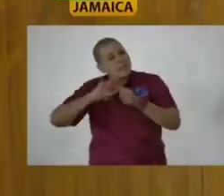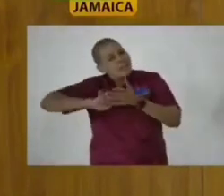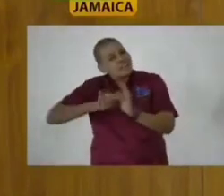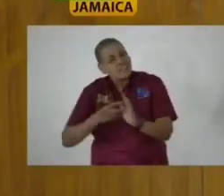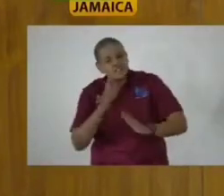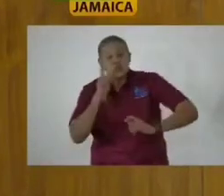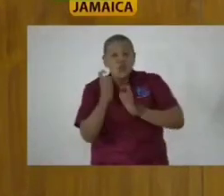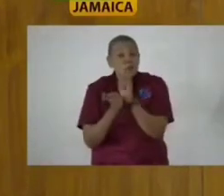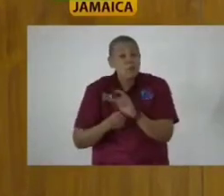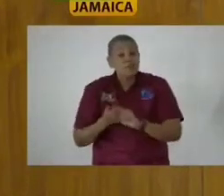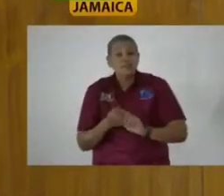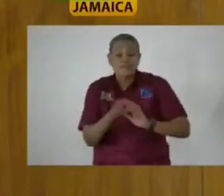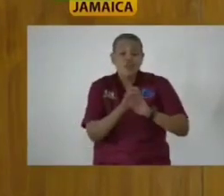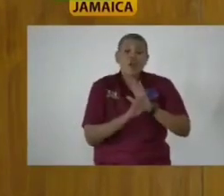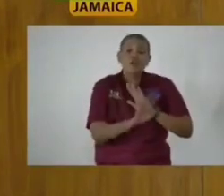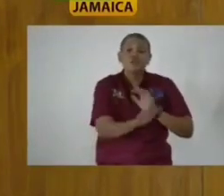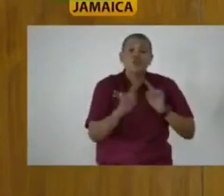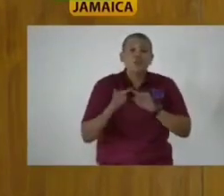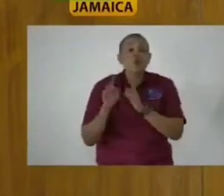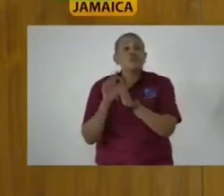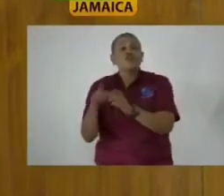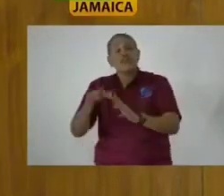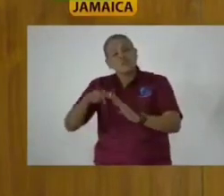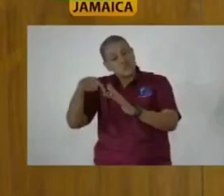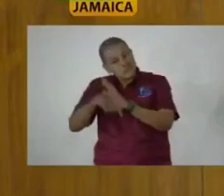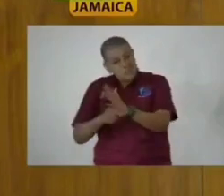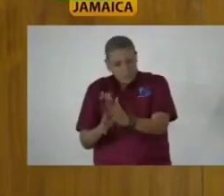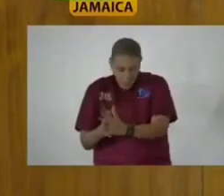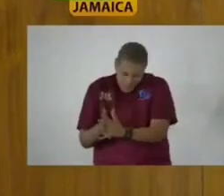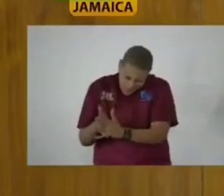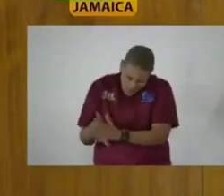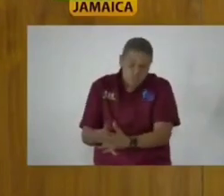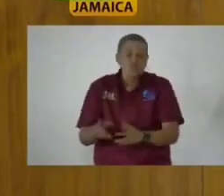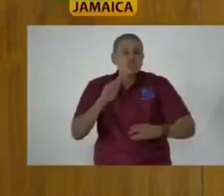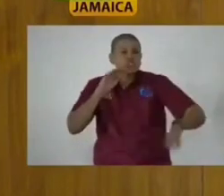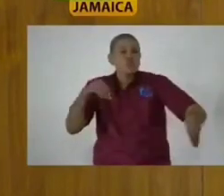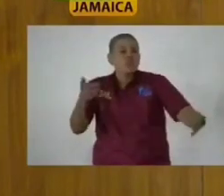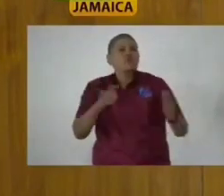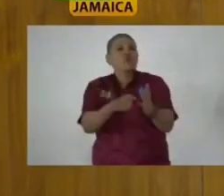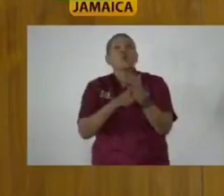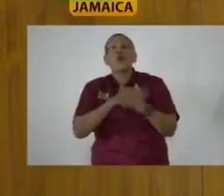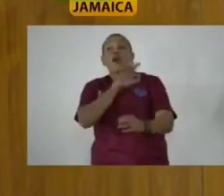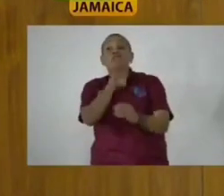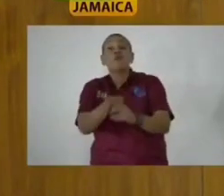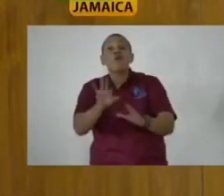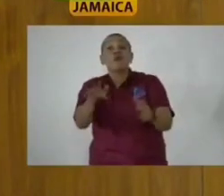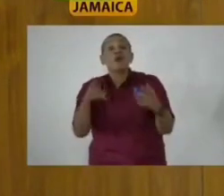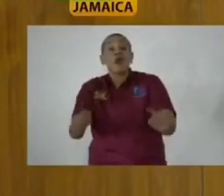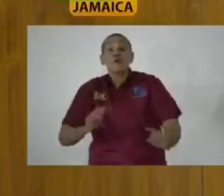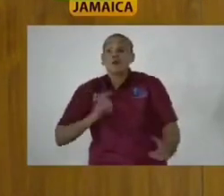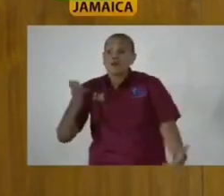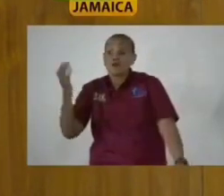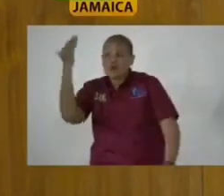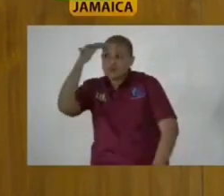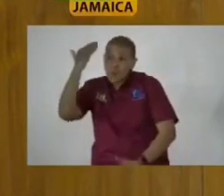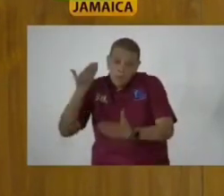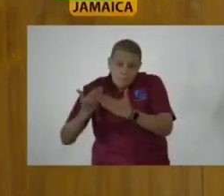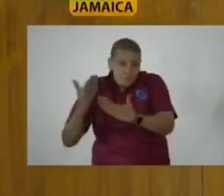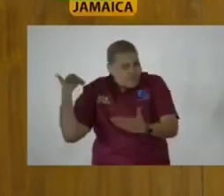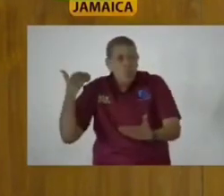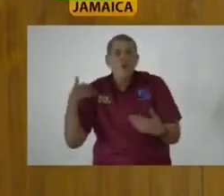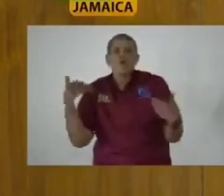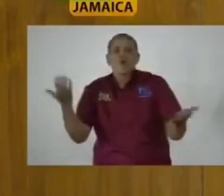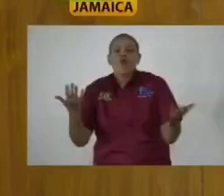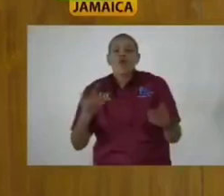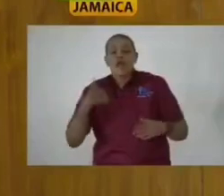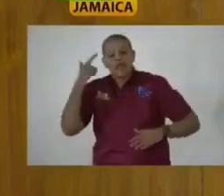to amending the Constitution when it comes to deeply entrenched provisions that require a referendum. I want to know that in advance. I think